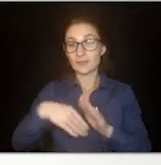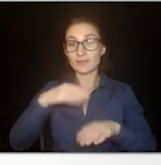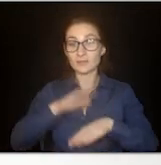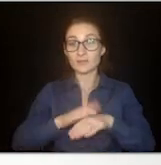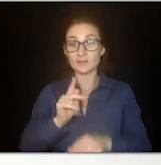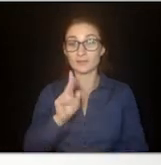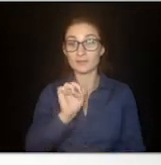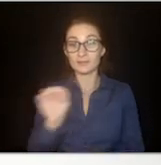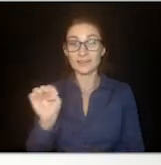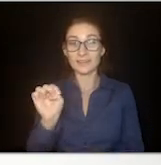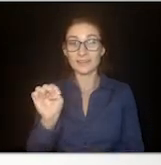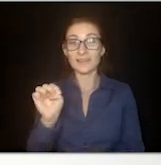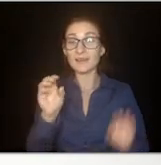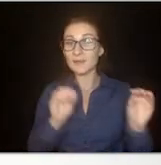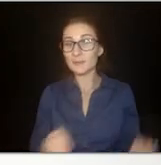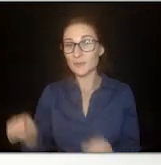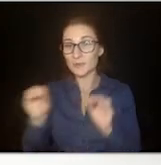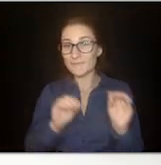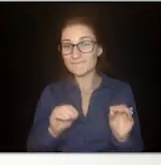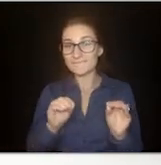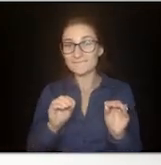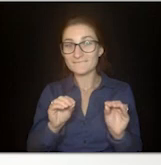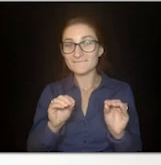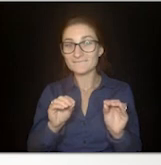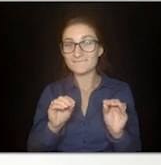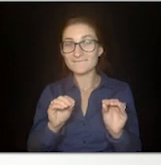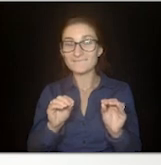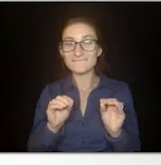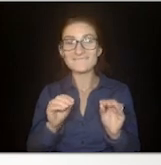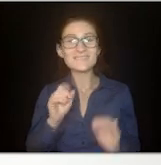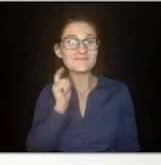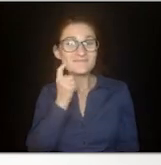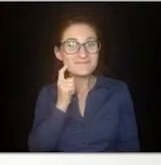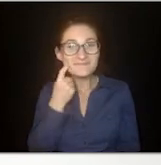The bell is on your knee. Move knee.